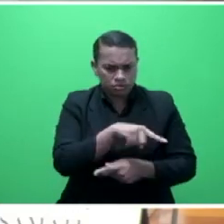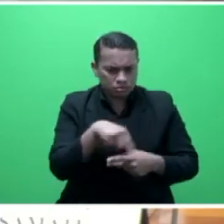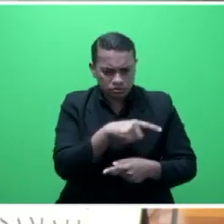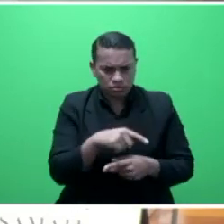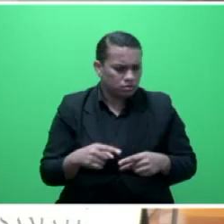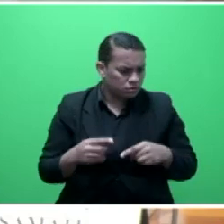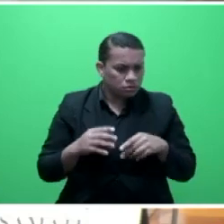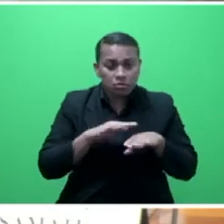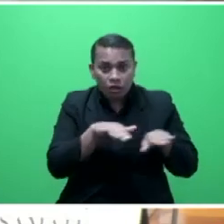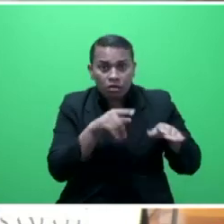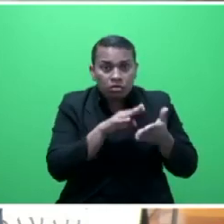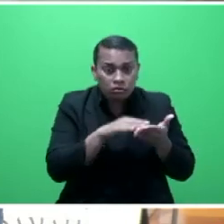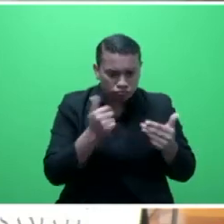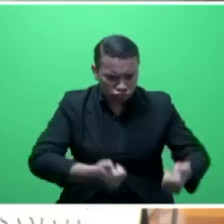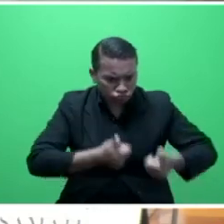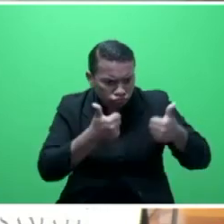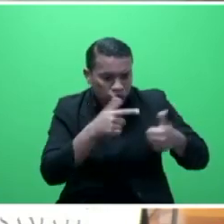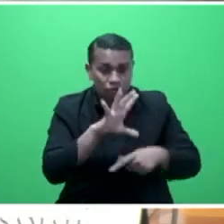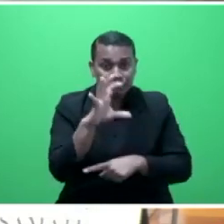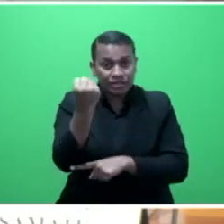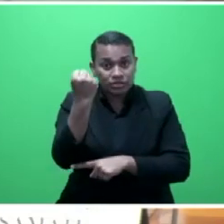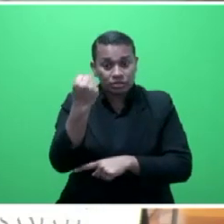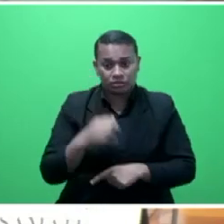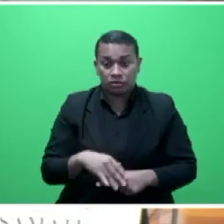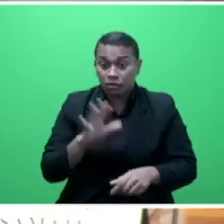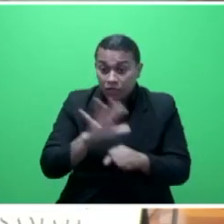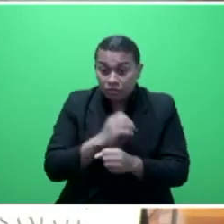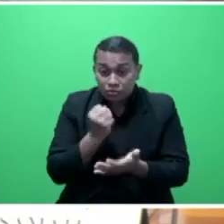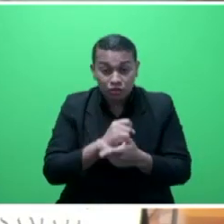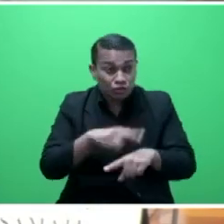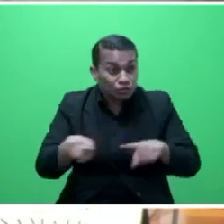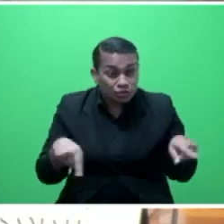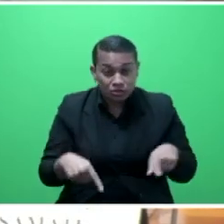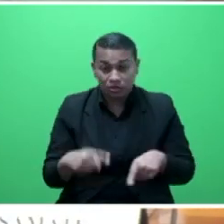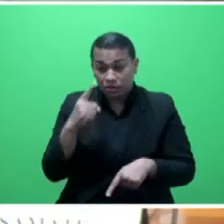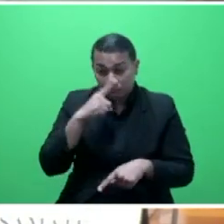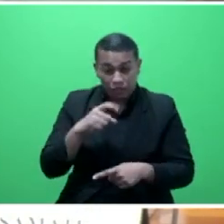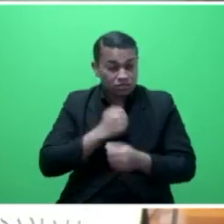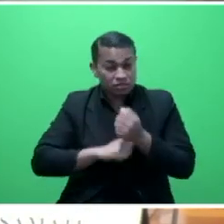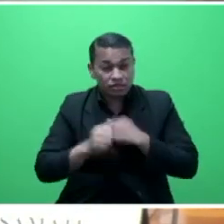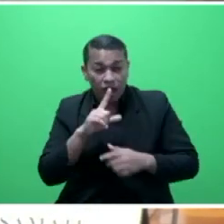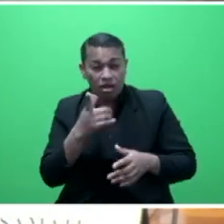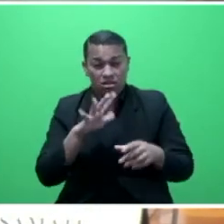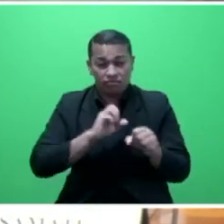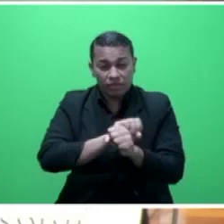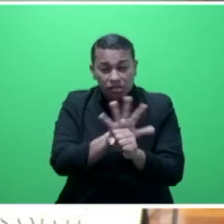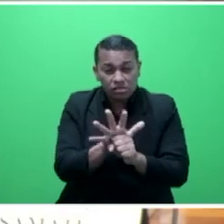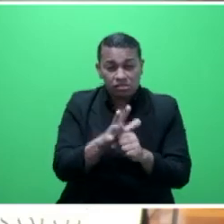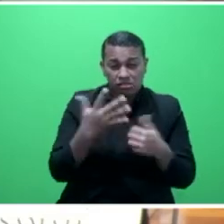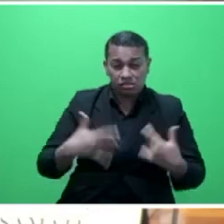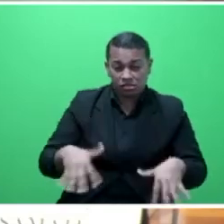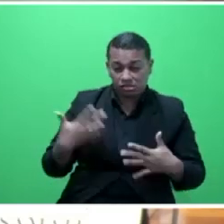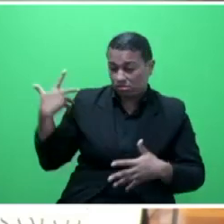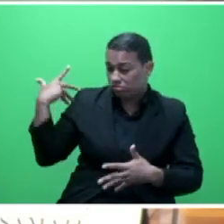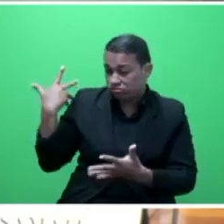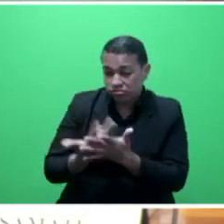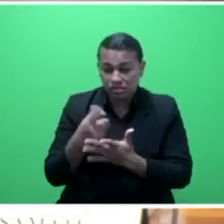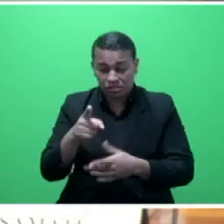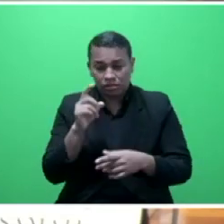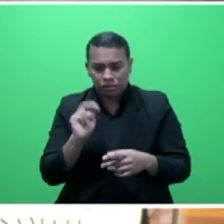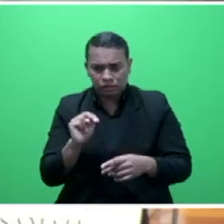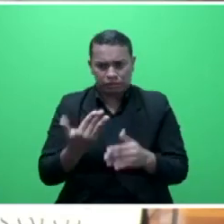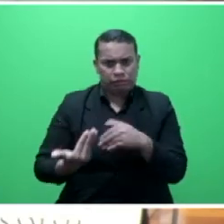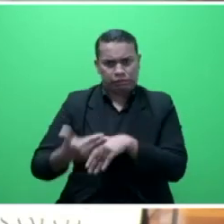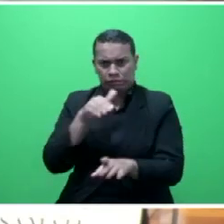to ensure we get funds to those left reeling from COVID's worst impacts, other programs will need to be scaled back. For